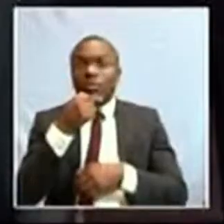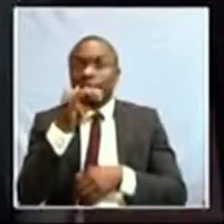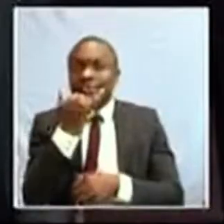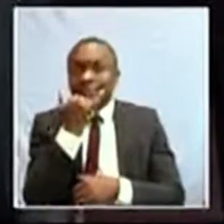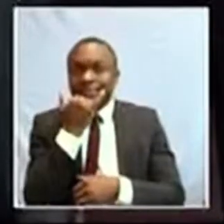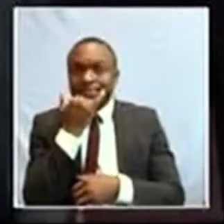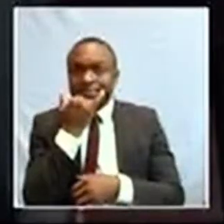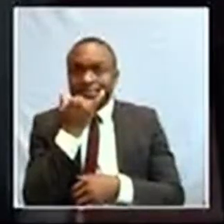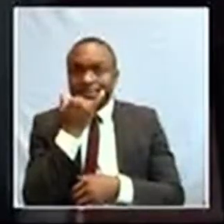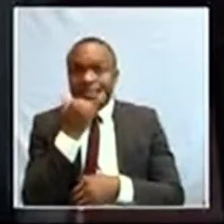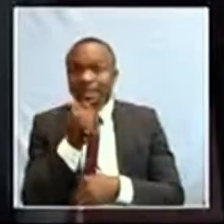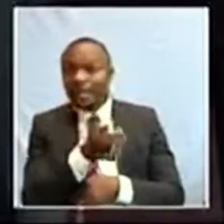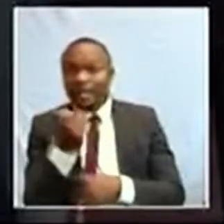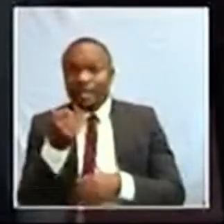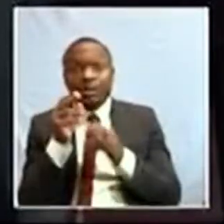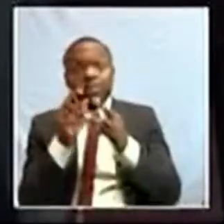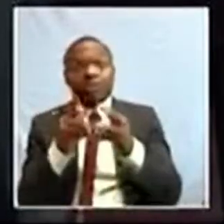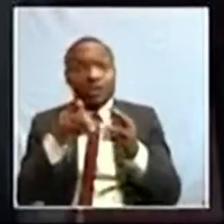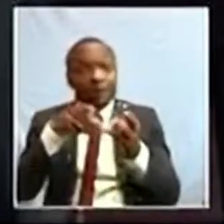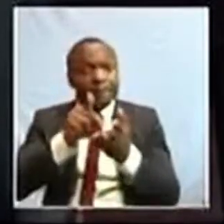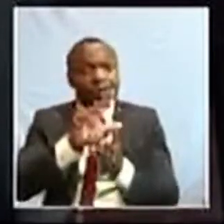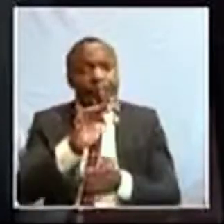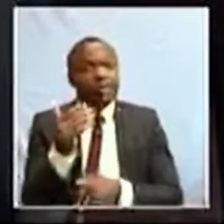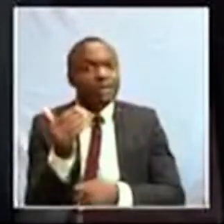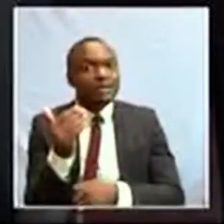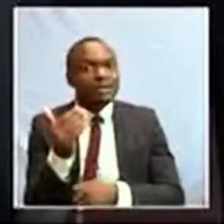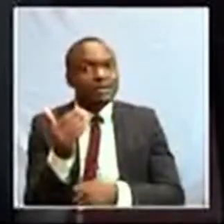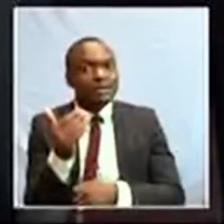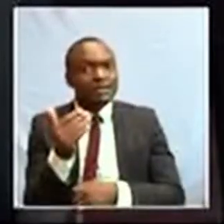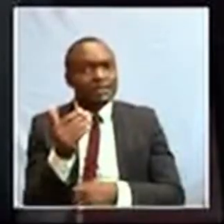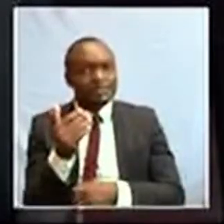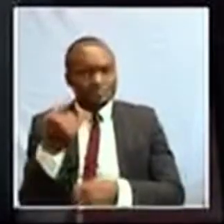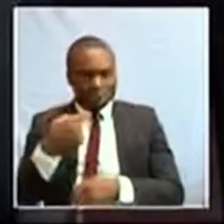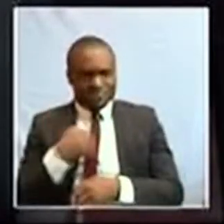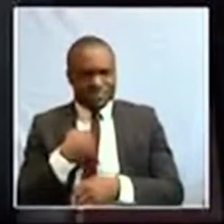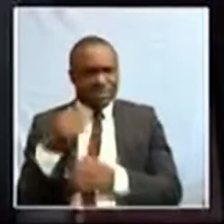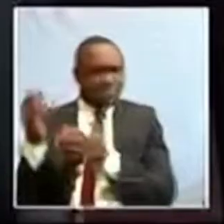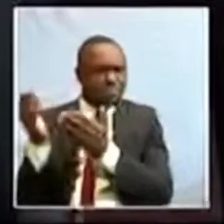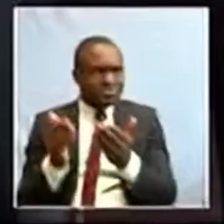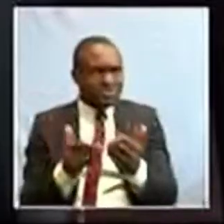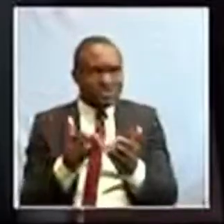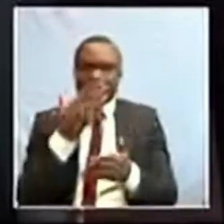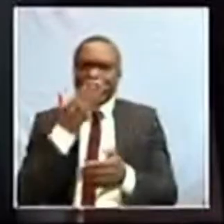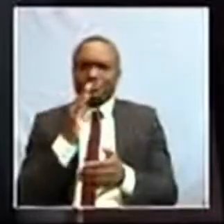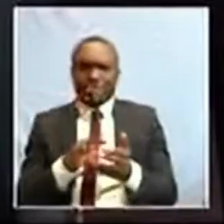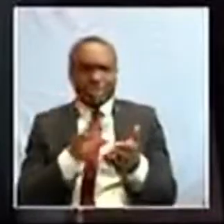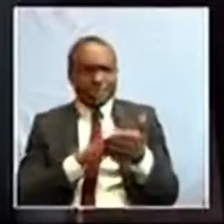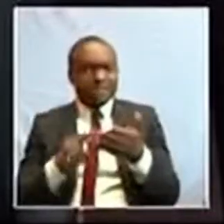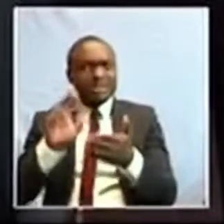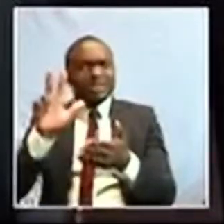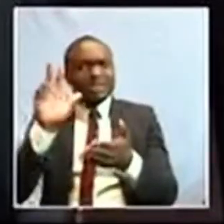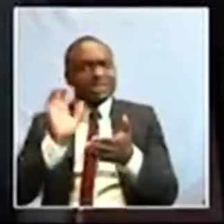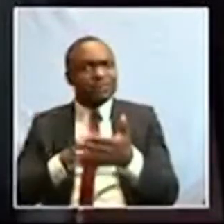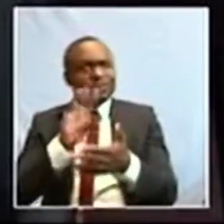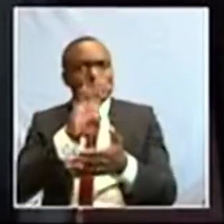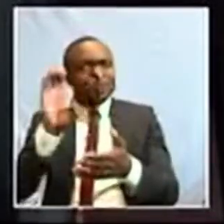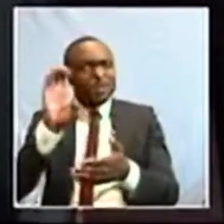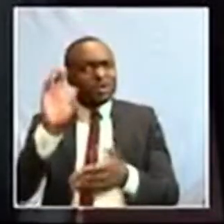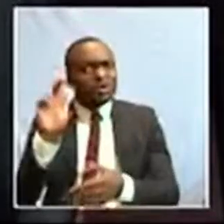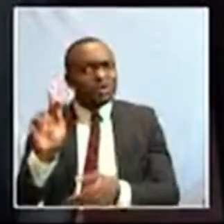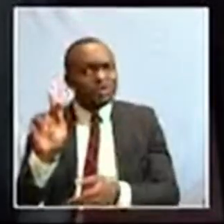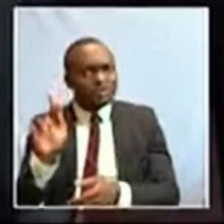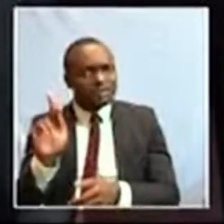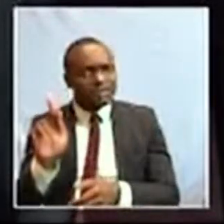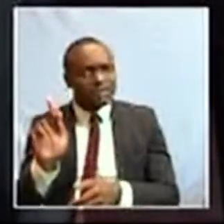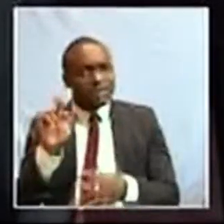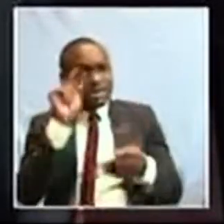know, was there any form of compensation or something like that? Because for me, it really brings very sad reading. 3,400 kwacha, you know,